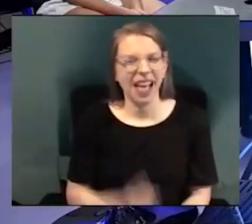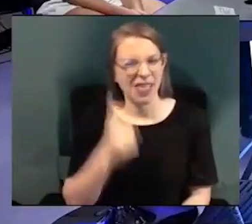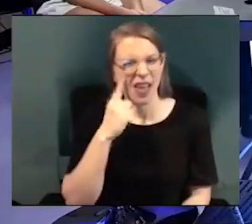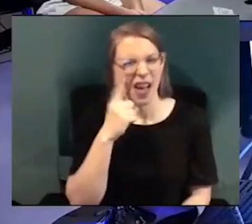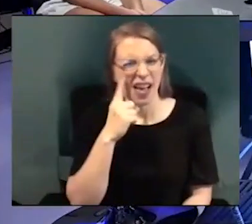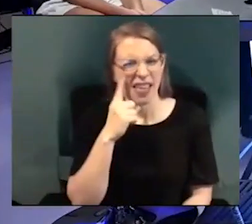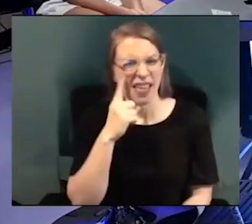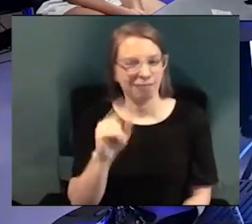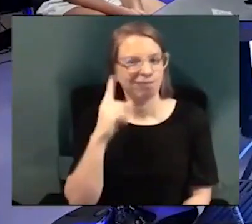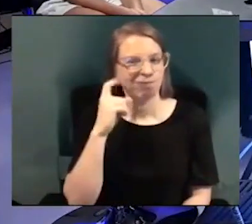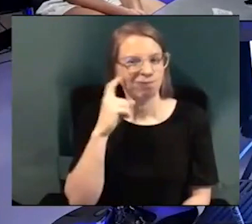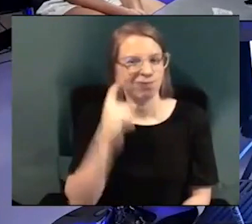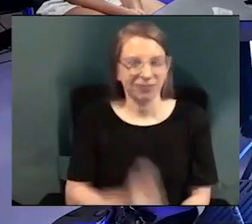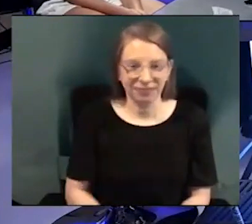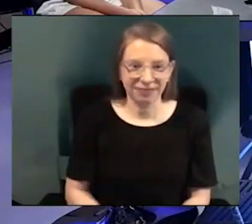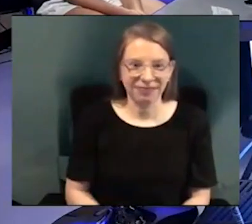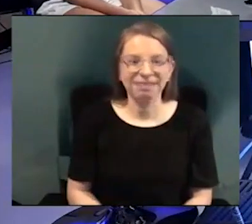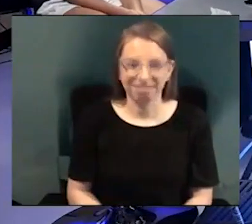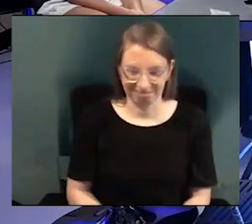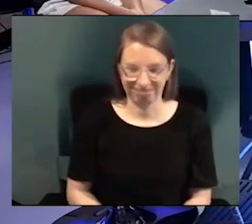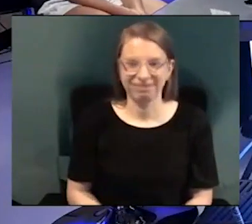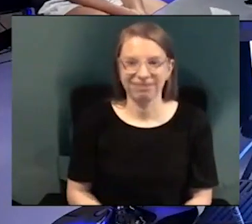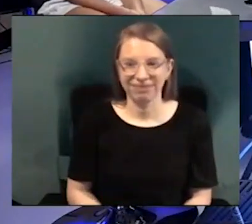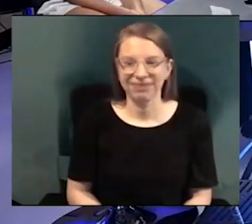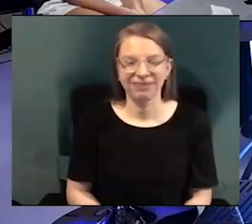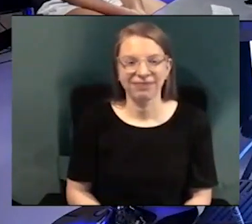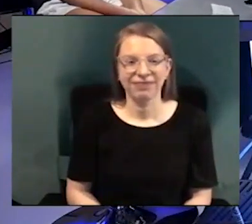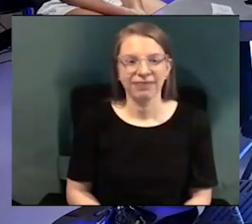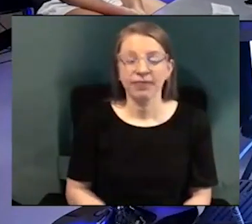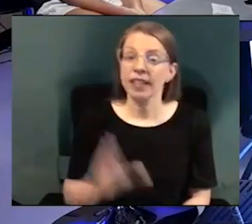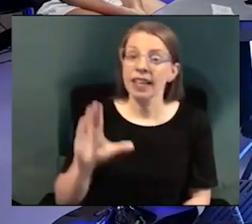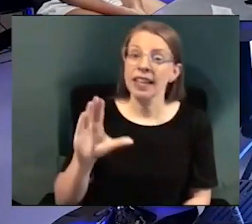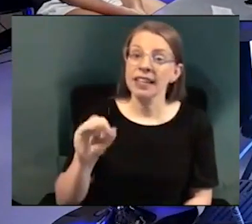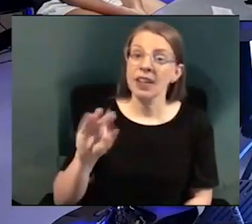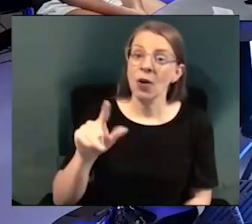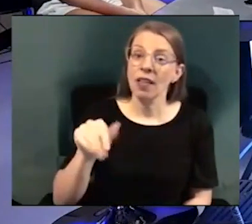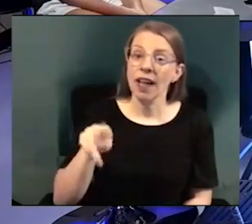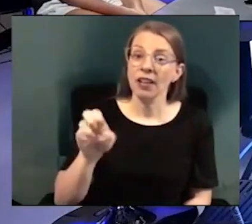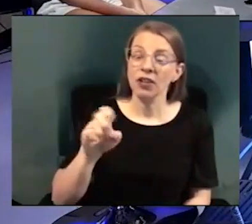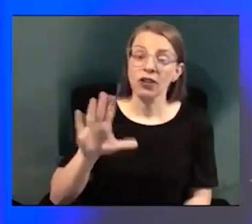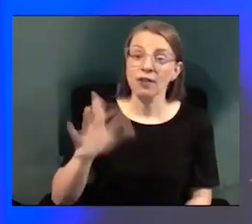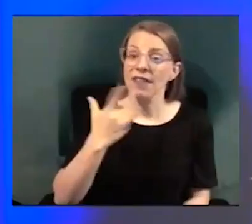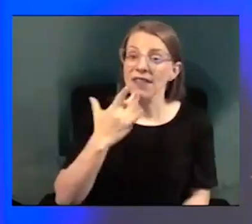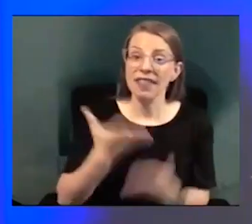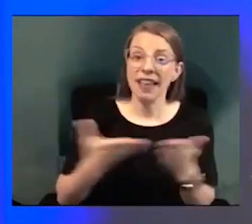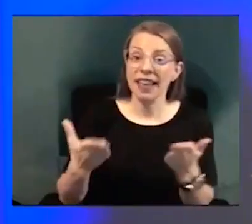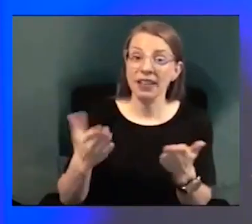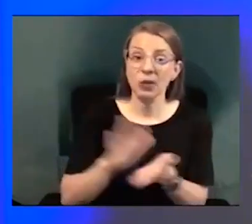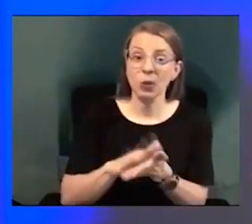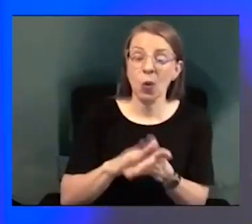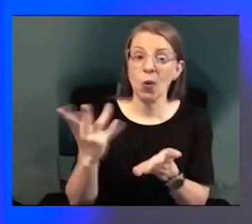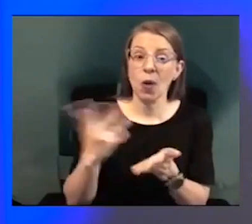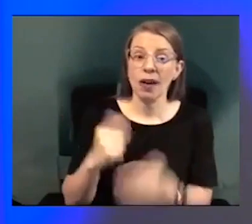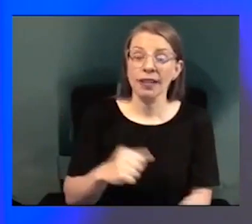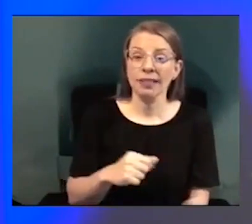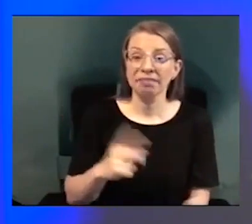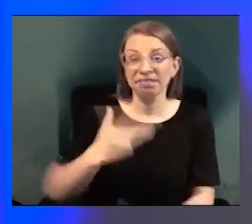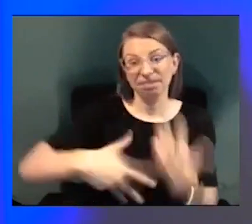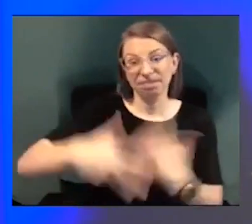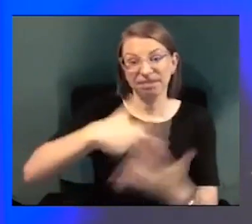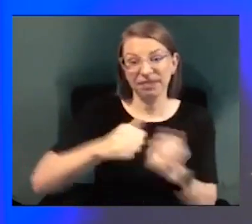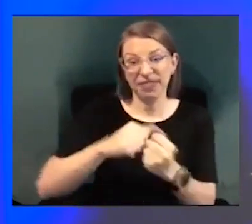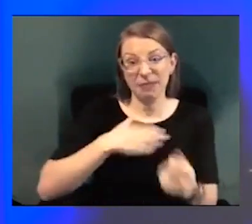maybe he had something. There you go. So, Caroline, what's your favorite thing about school? Seeing my friends. Yeah, that's pretty